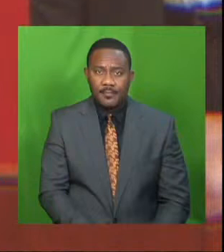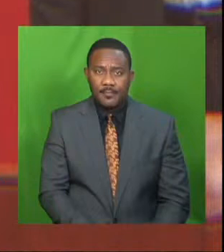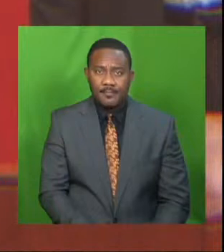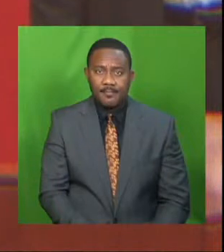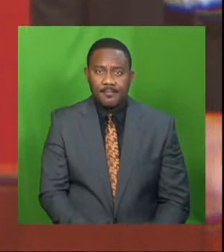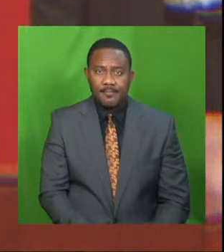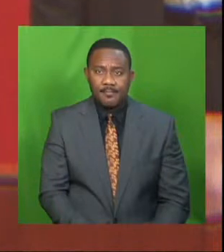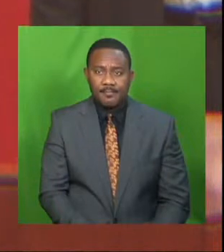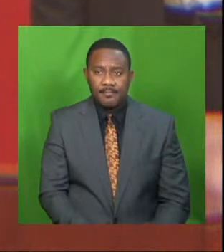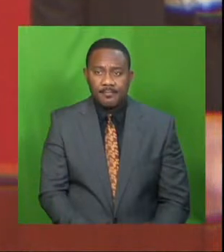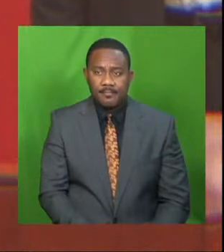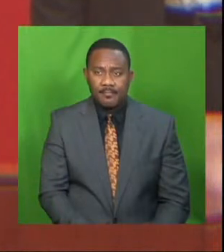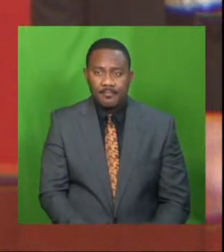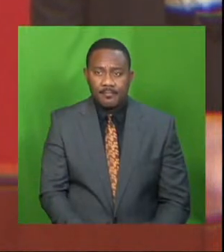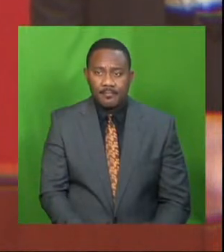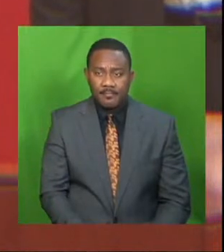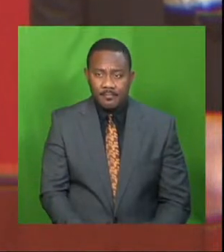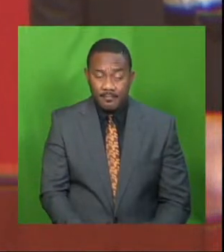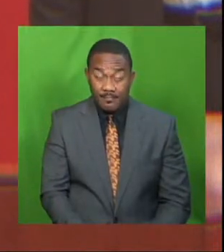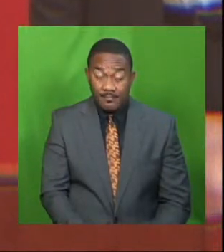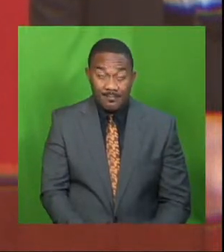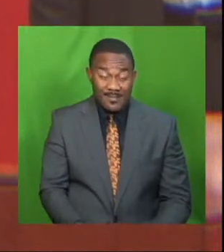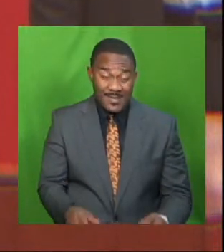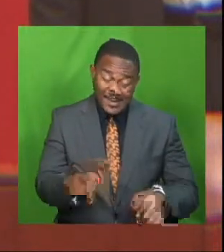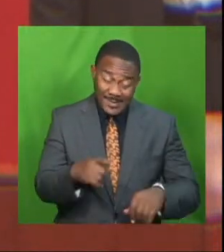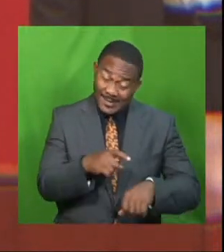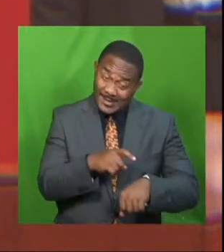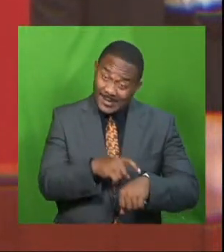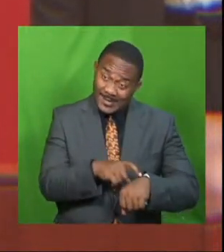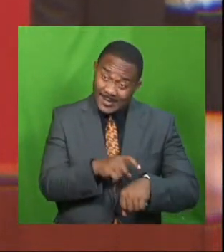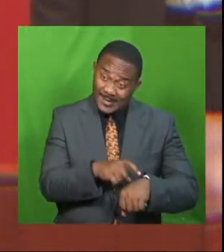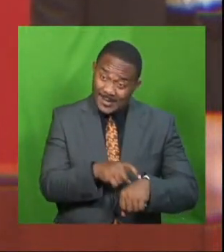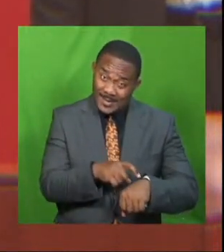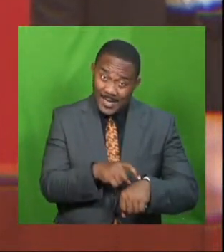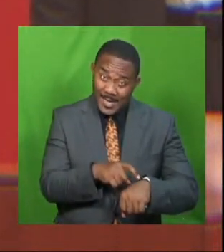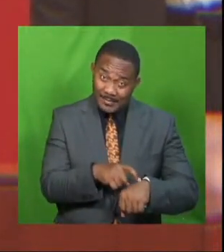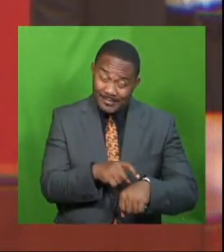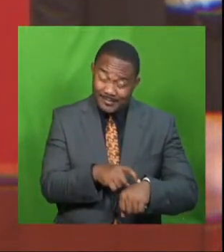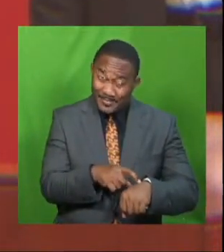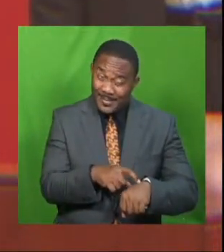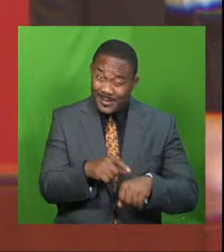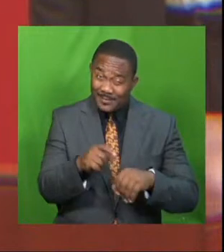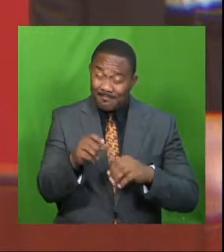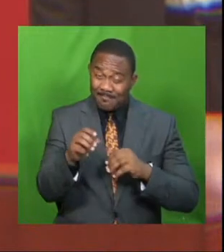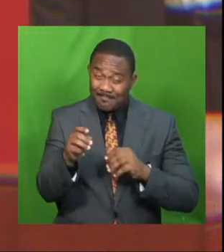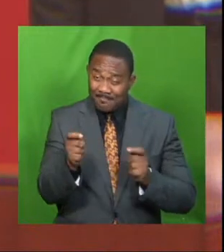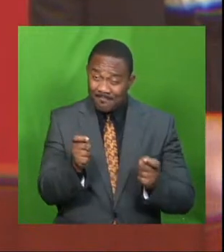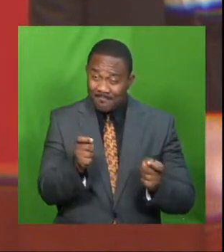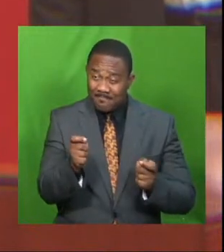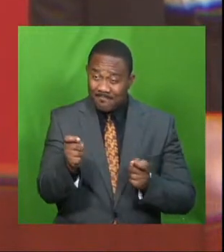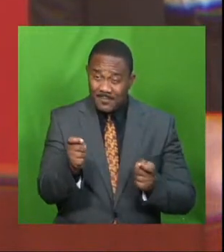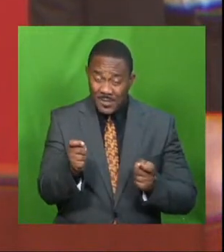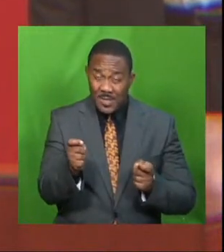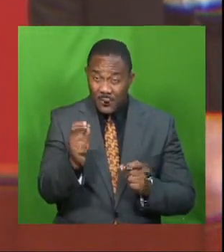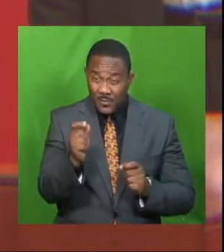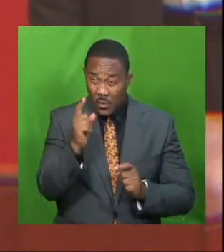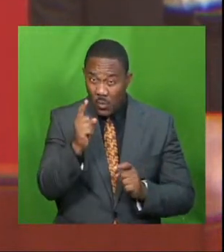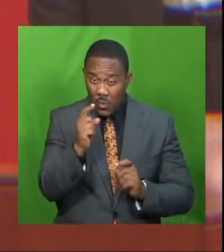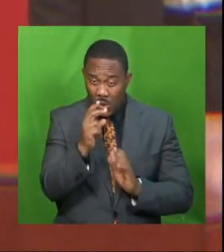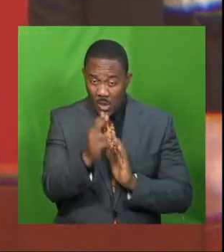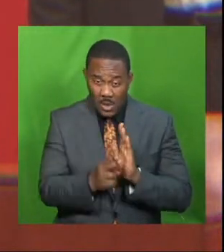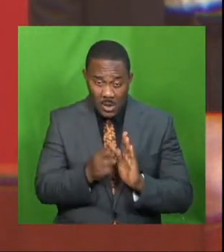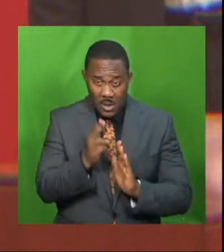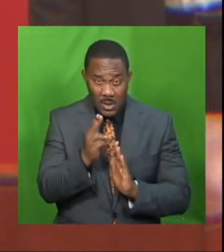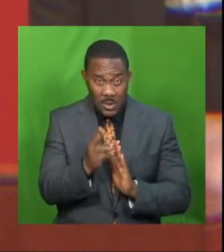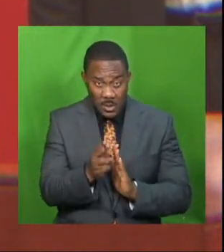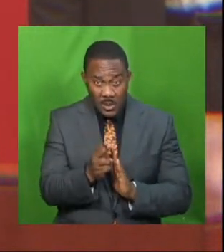Honourable members, I'll have to manage the time. Other than that, we have 1 hour to run through all the